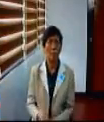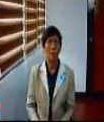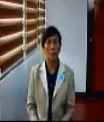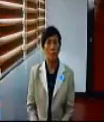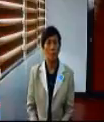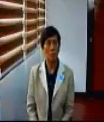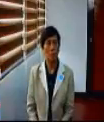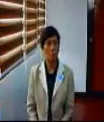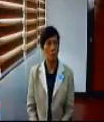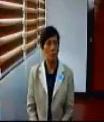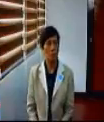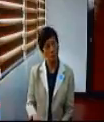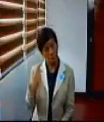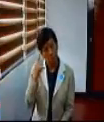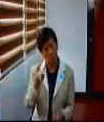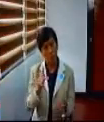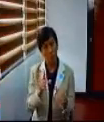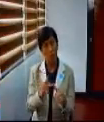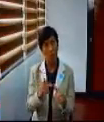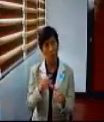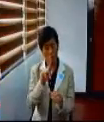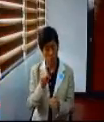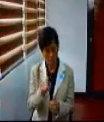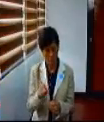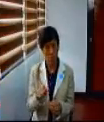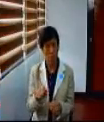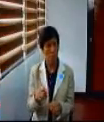For preliminary questions, Your Honor, may I proceed?